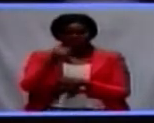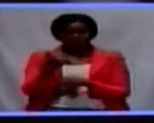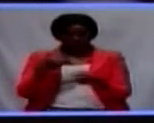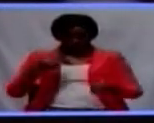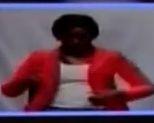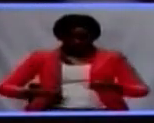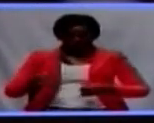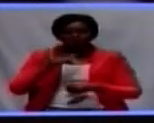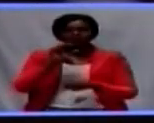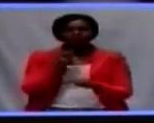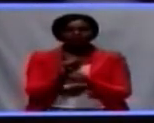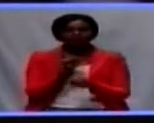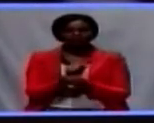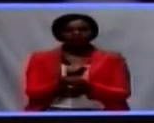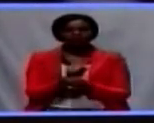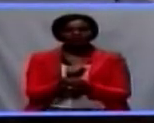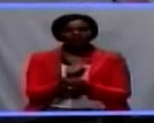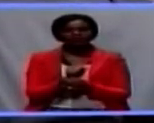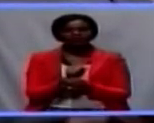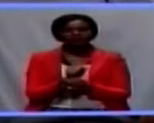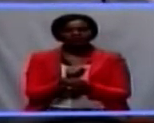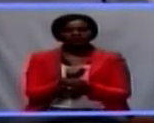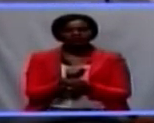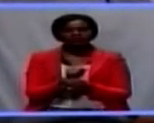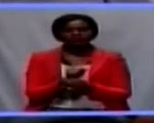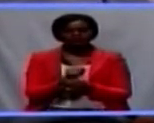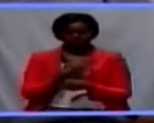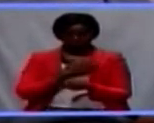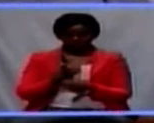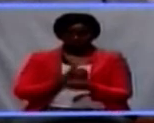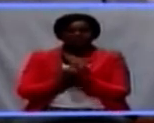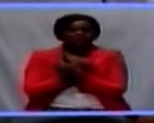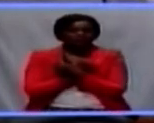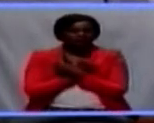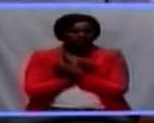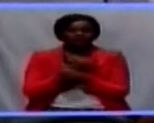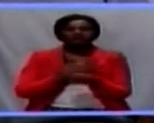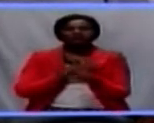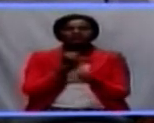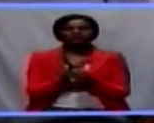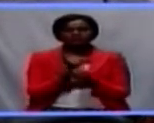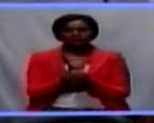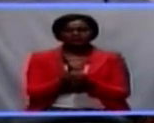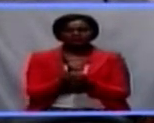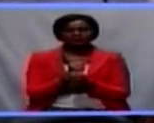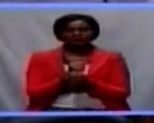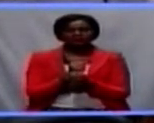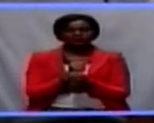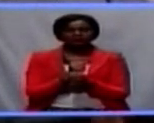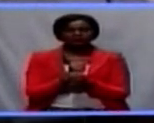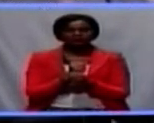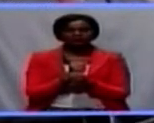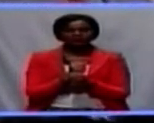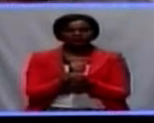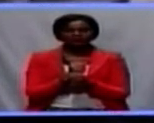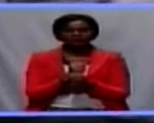job? Oh, I'm so passionate about tax collection. It is strange that I